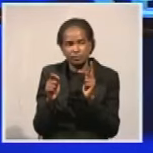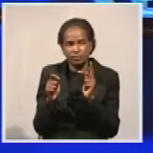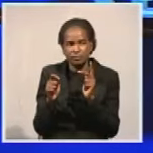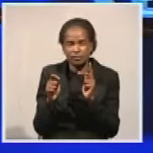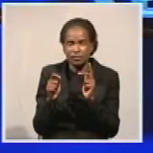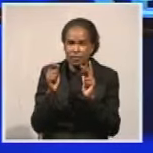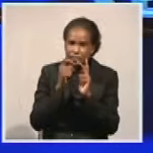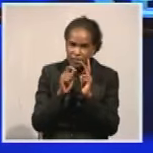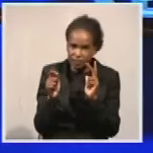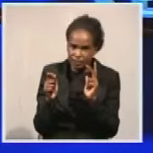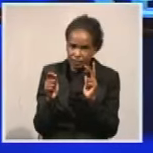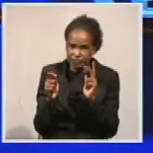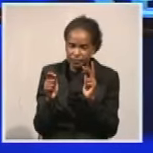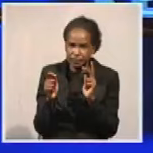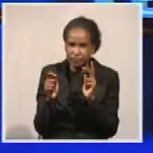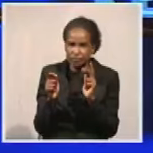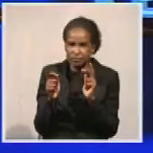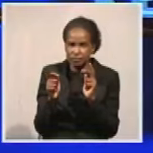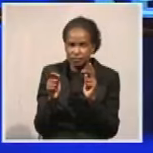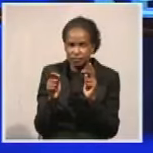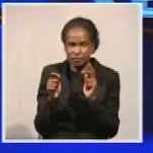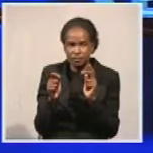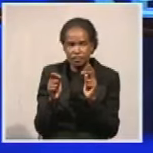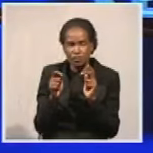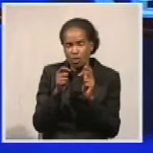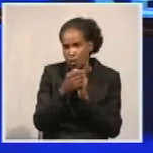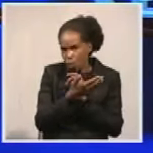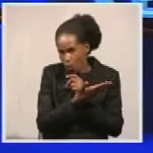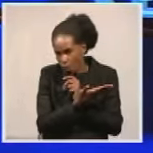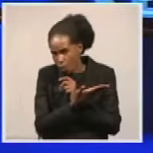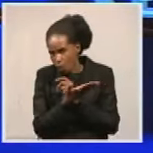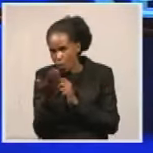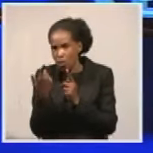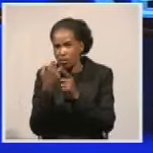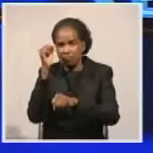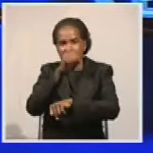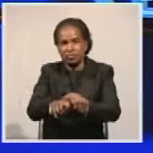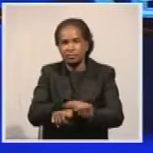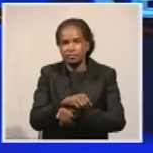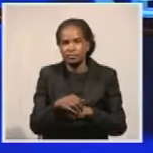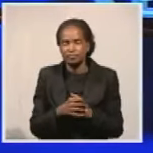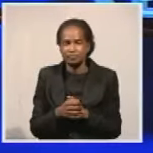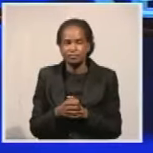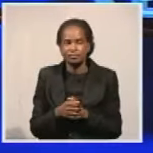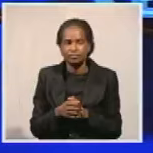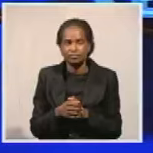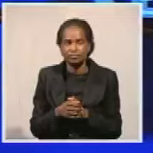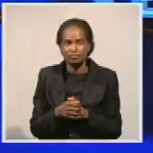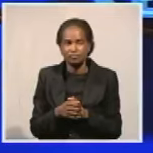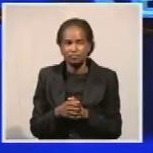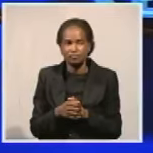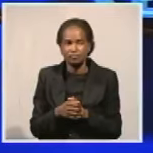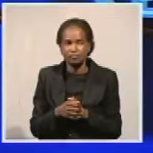particularly permanent secretaries, were almost all from exile. Mm. Yes,